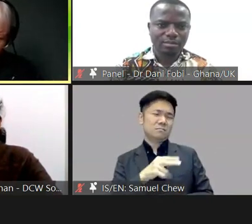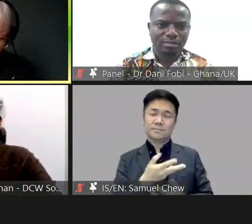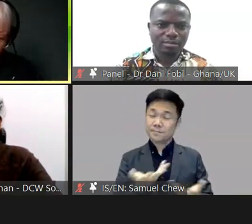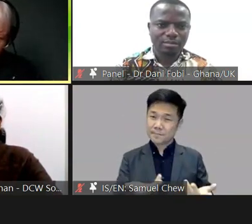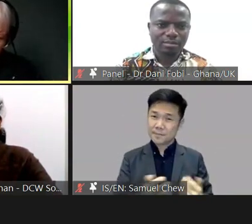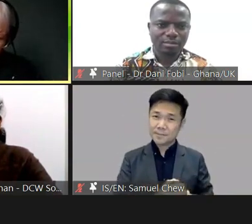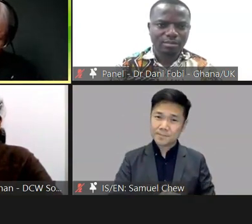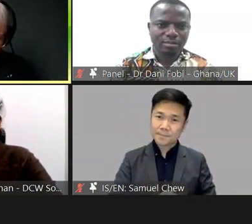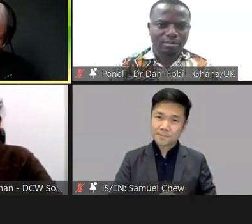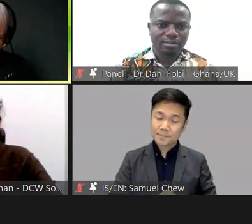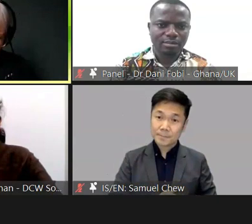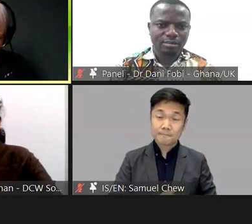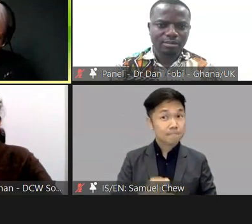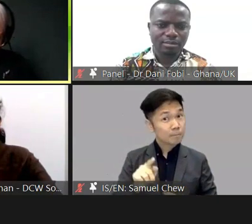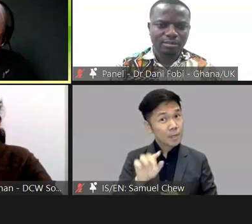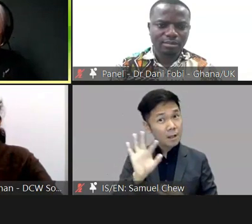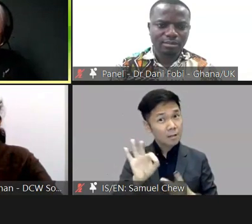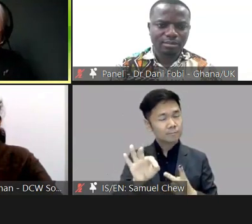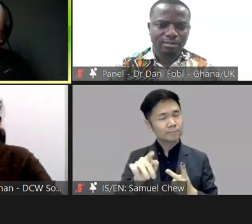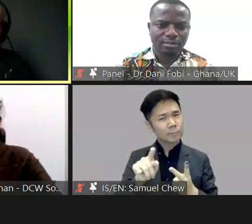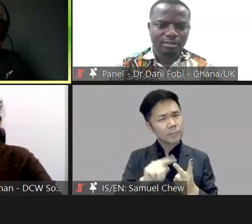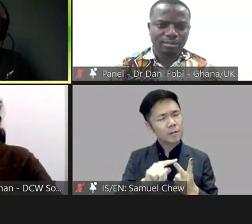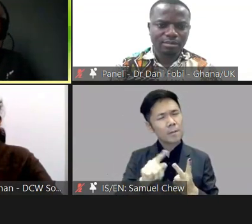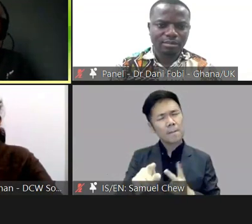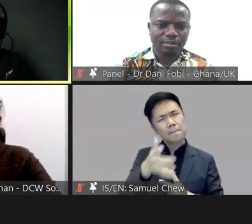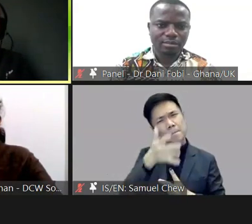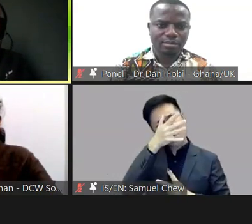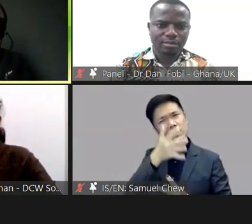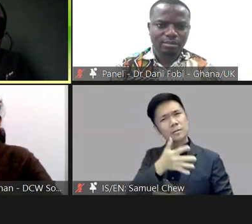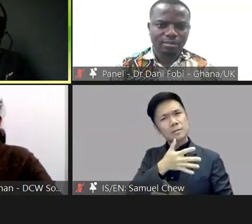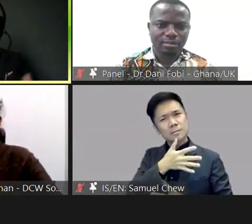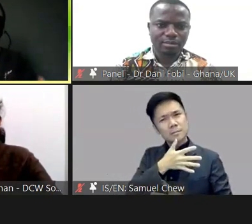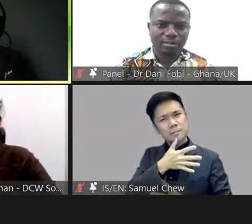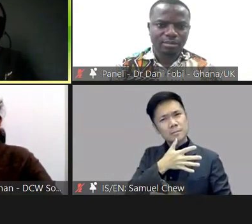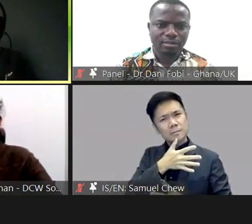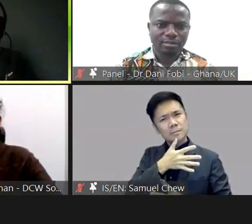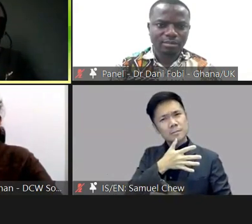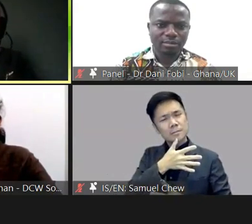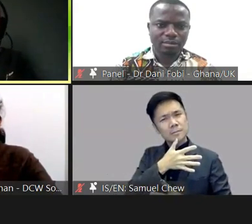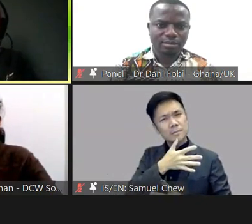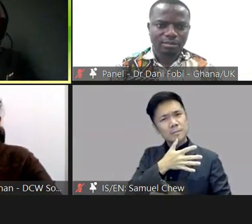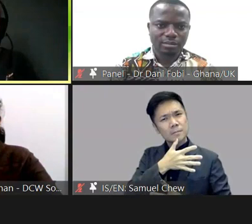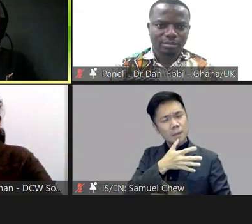How do we get parents to really